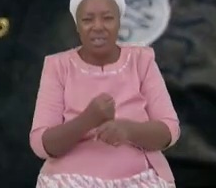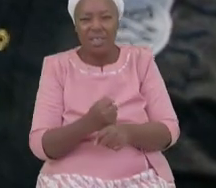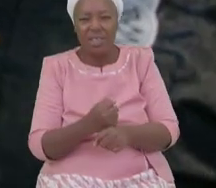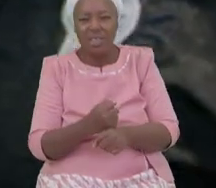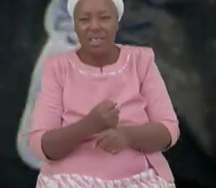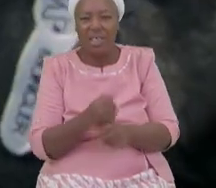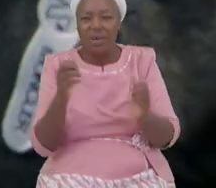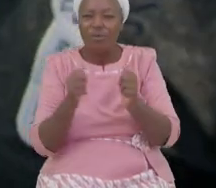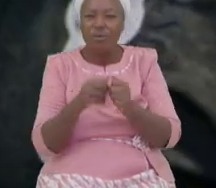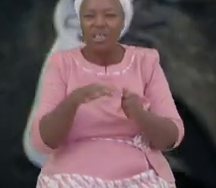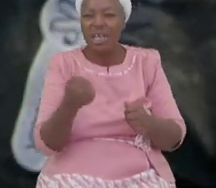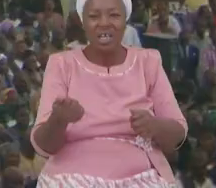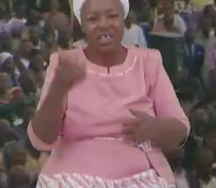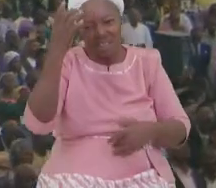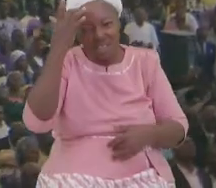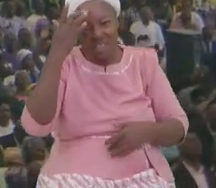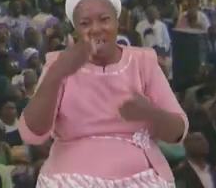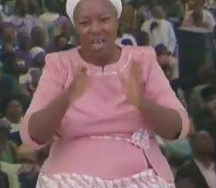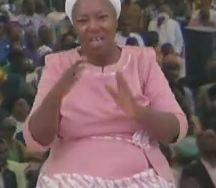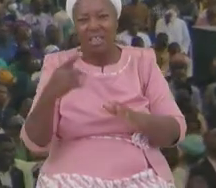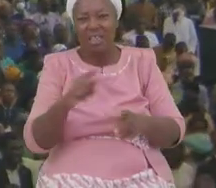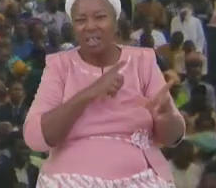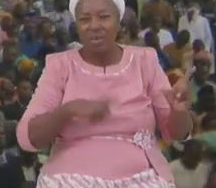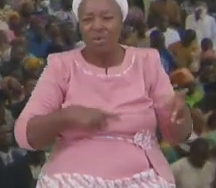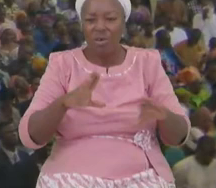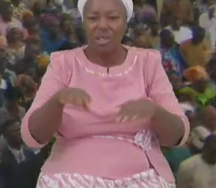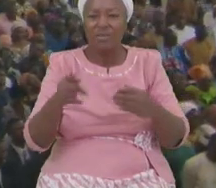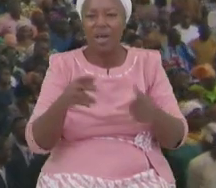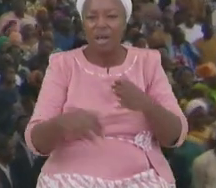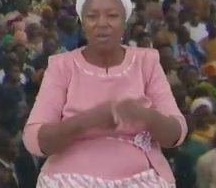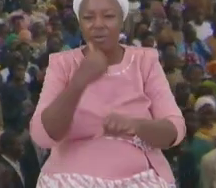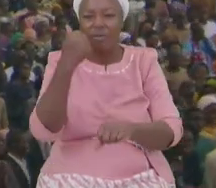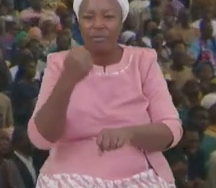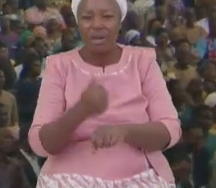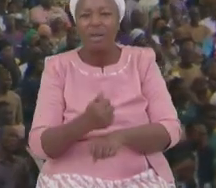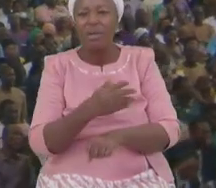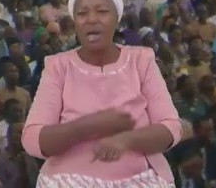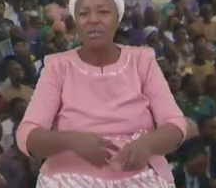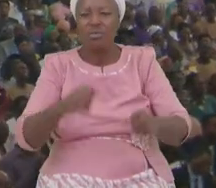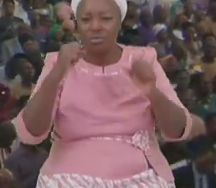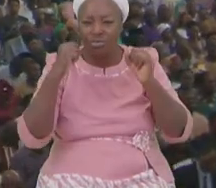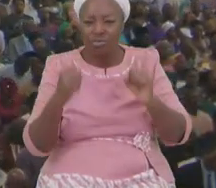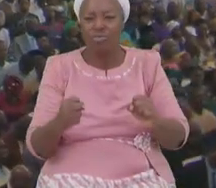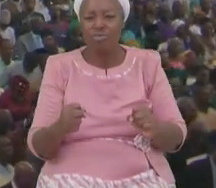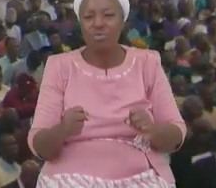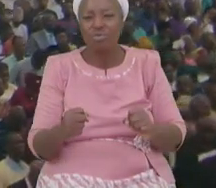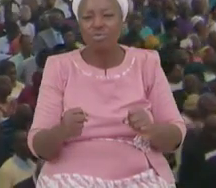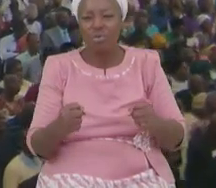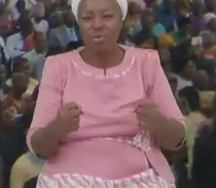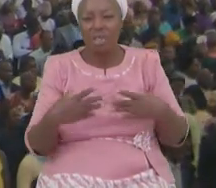with sickness, let the Lord give you a confirmed healing. A